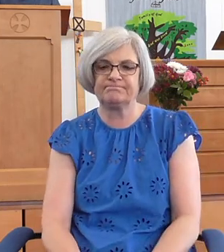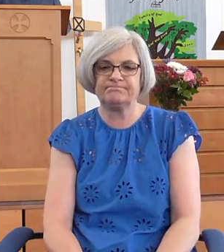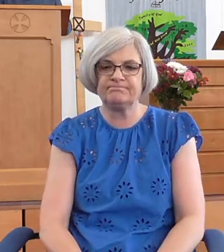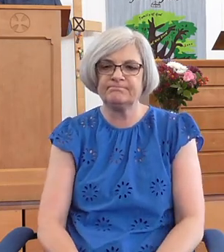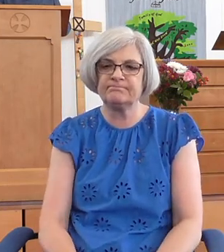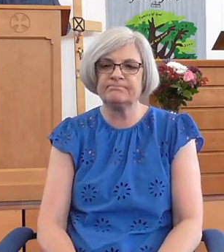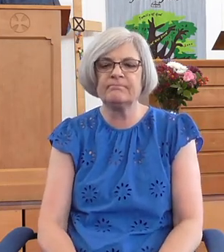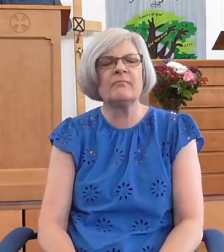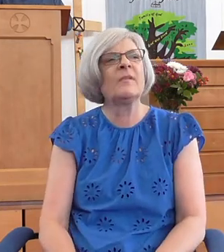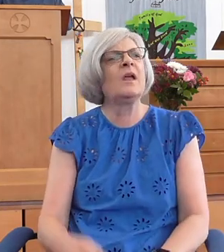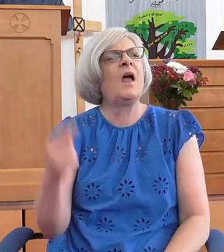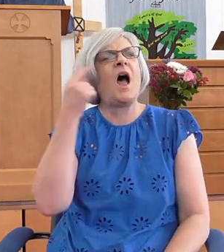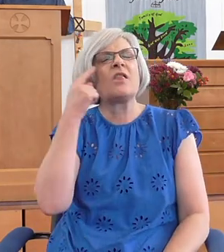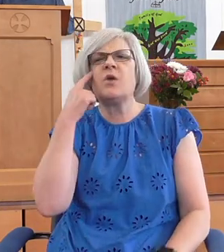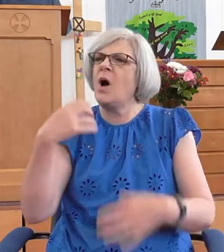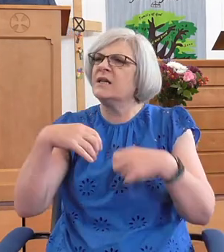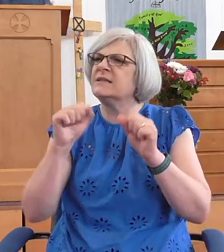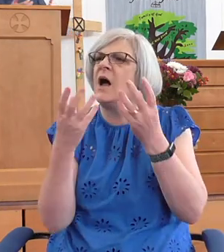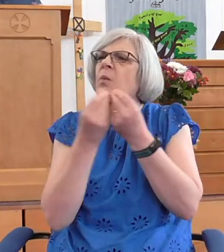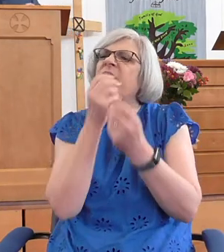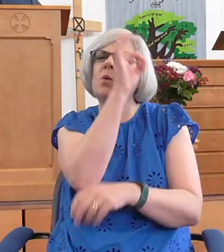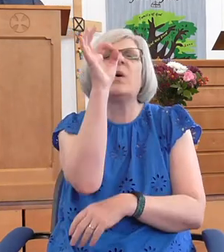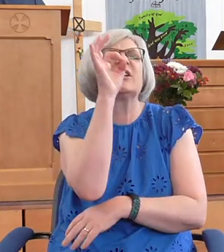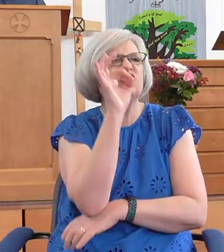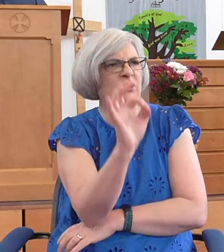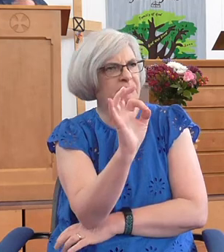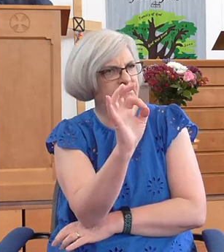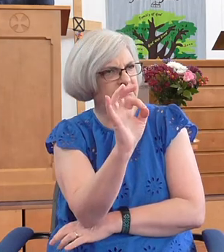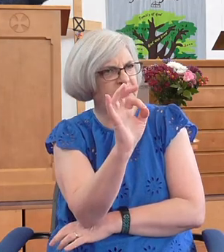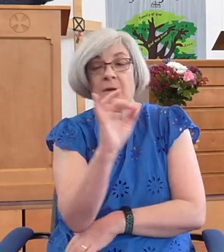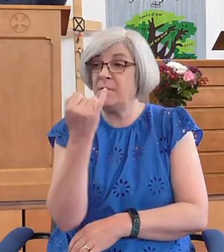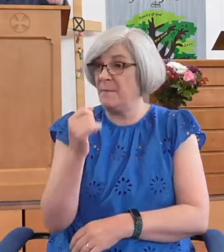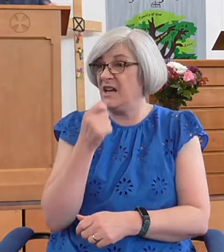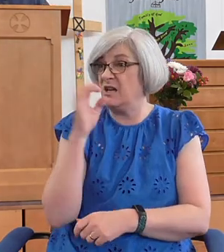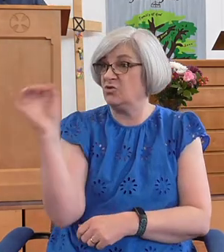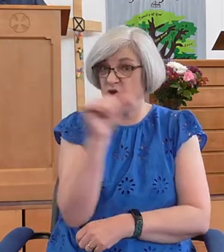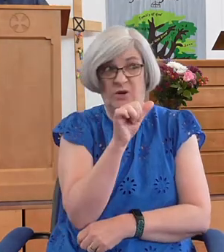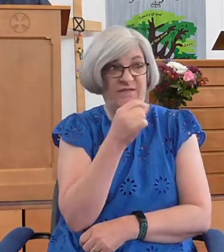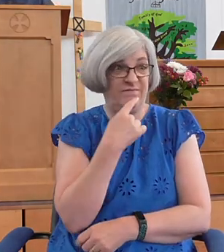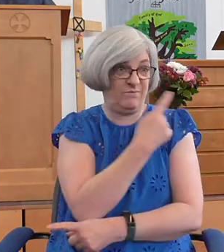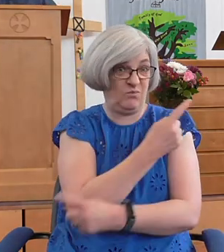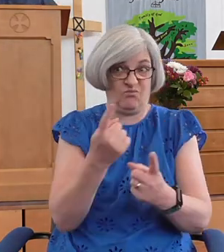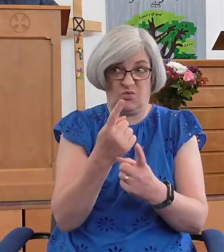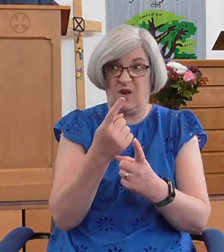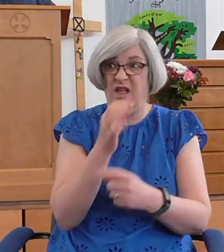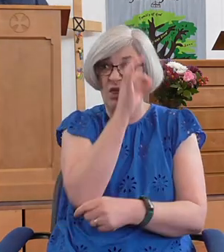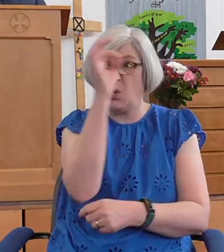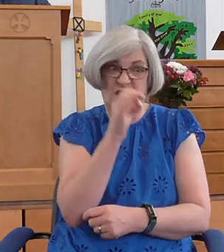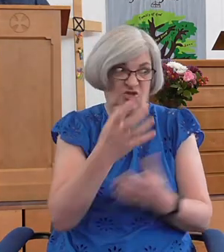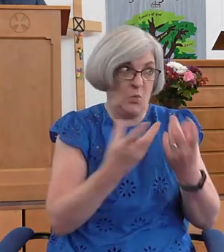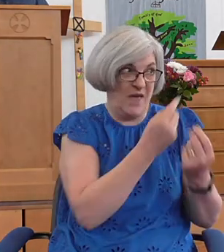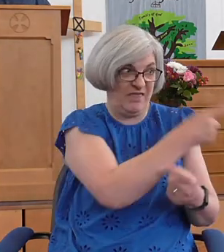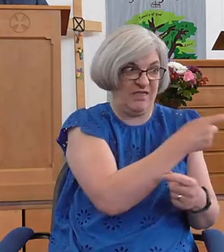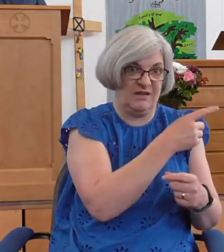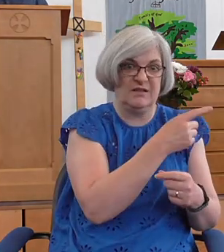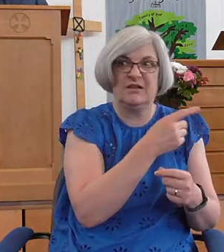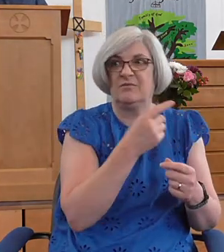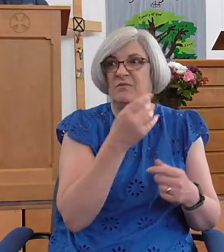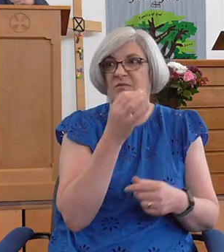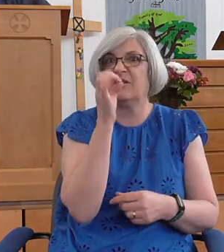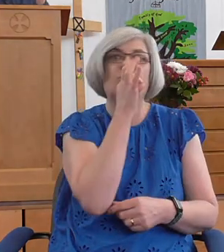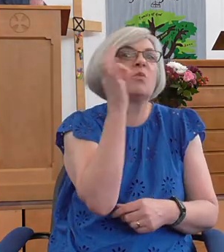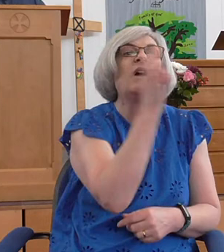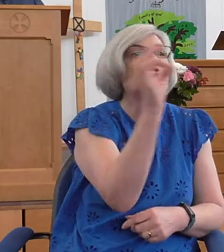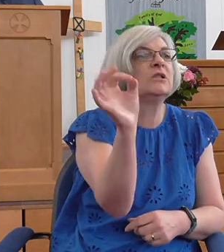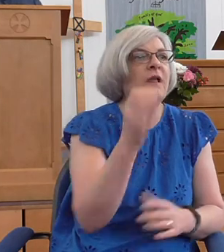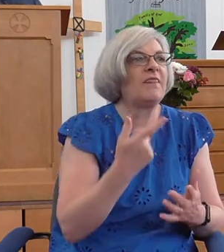I thought I'd start with a question, and maybe I should just have given you this question and then gone with Miriam and the kids. That would have been quite good,